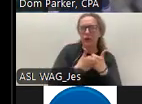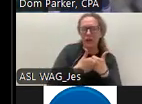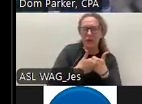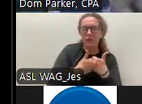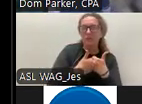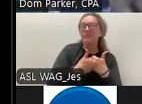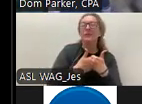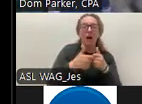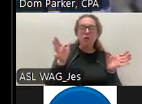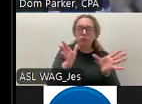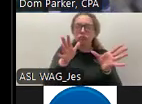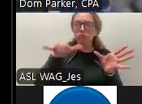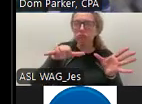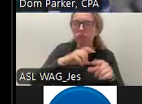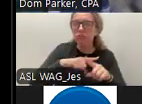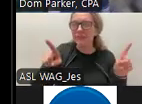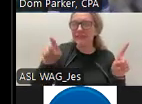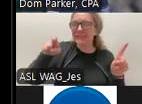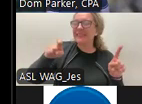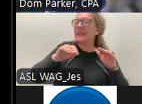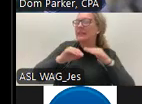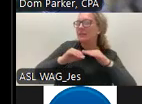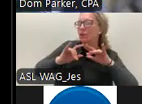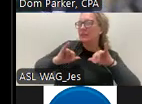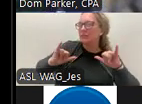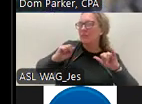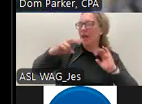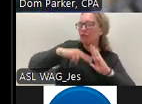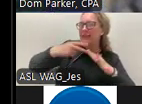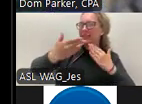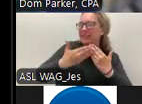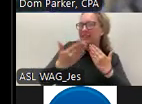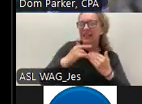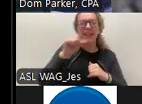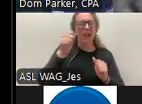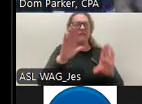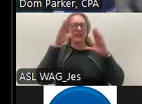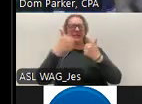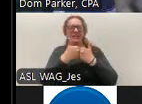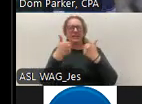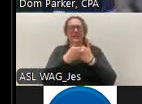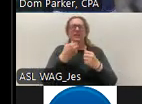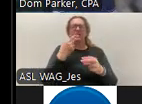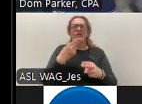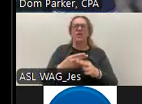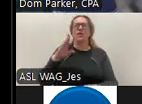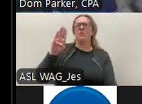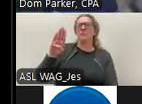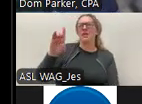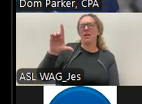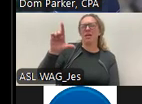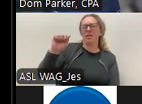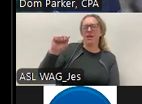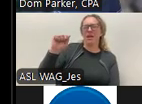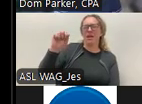It's encouraged, but it needs to be accessible and legible. There's another fantastic game called Blanc, which is BLANC.